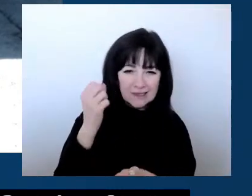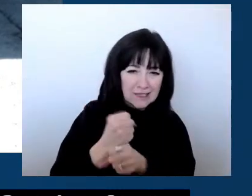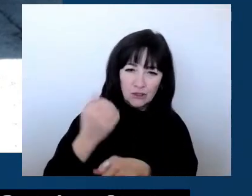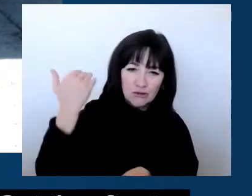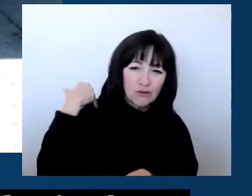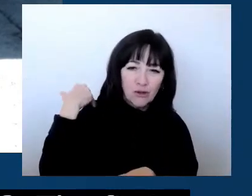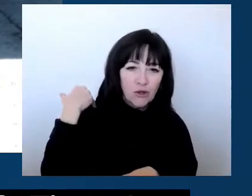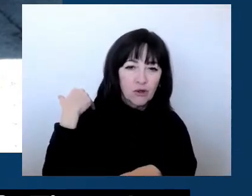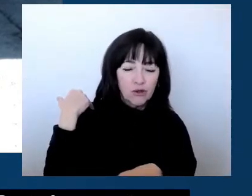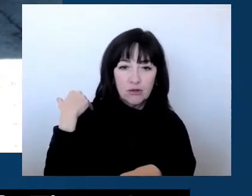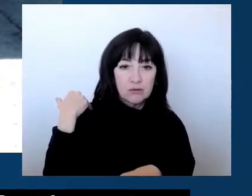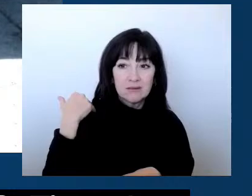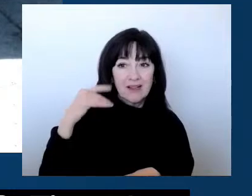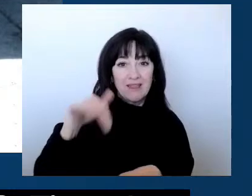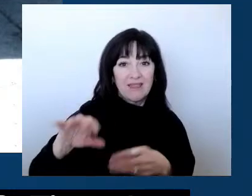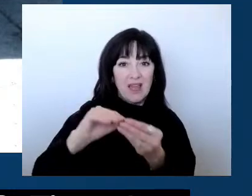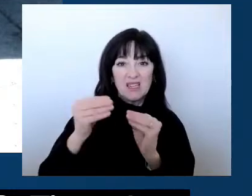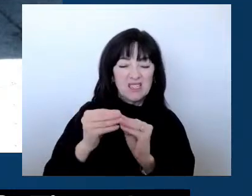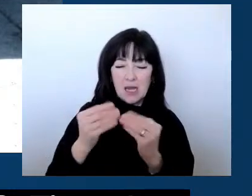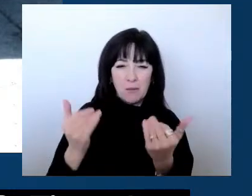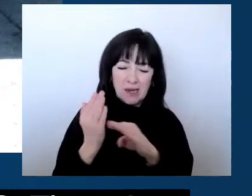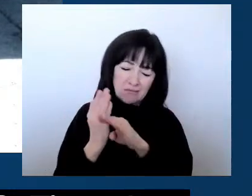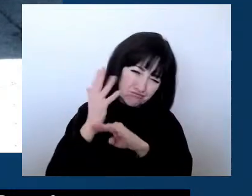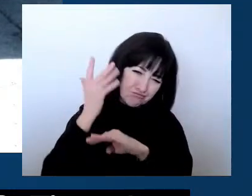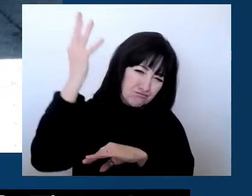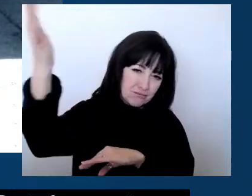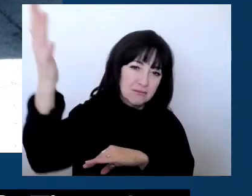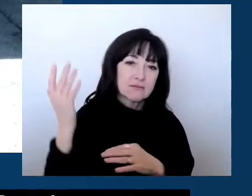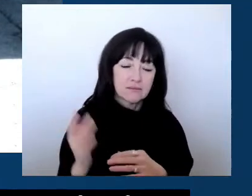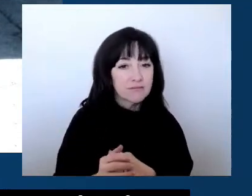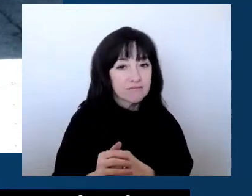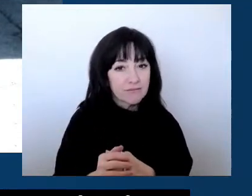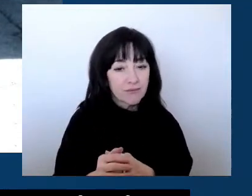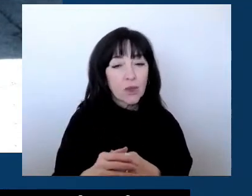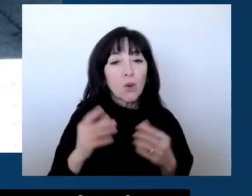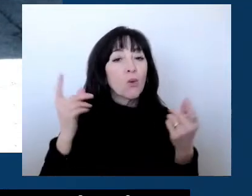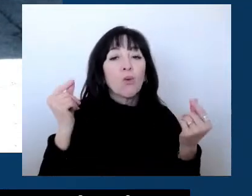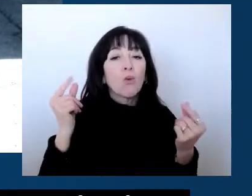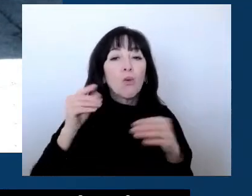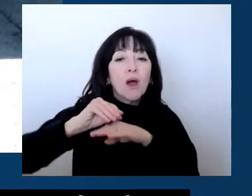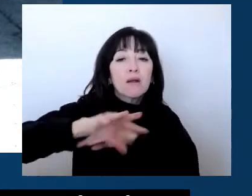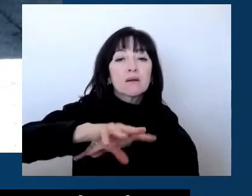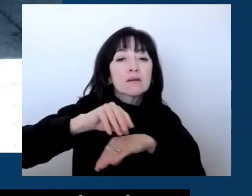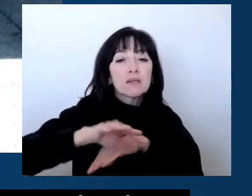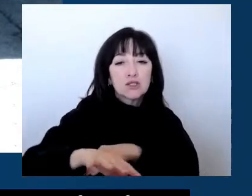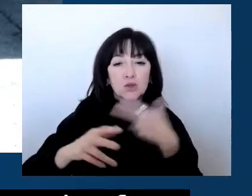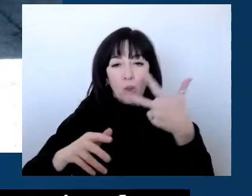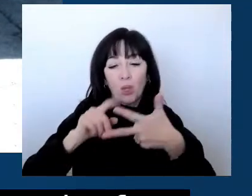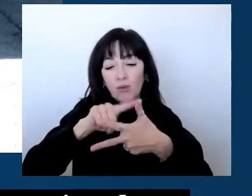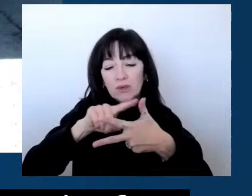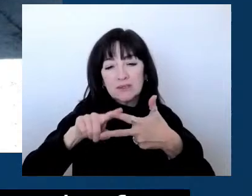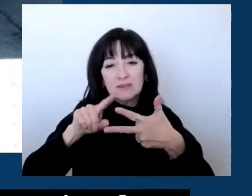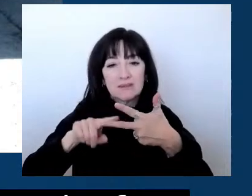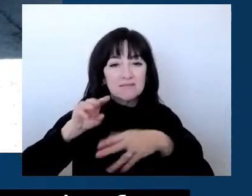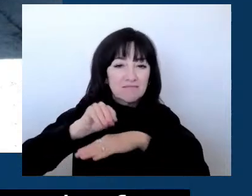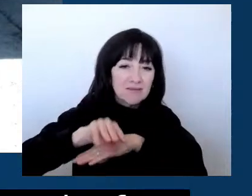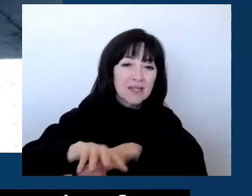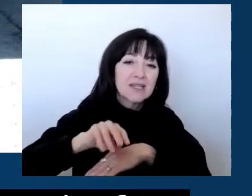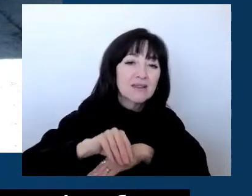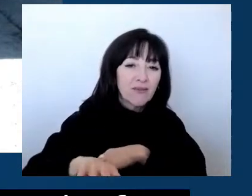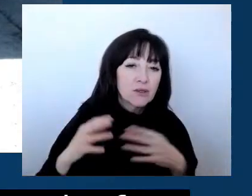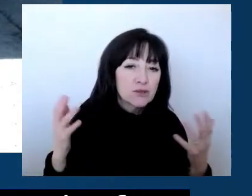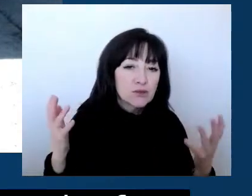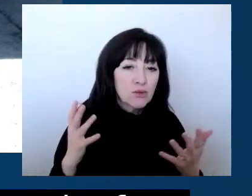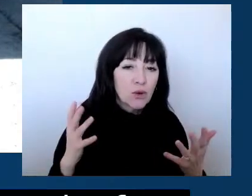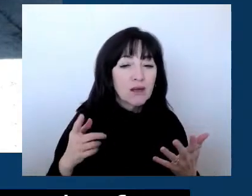been this intense. That's what's going on. And what's contributing to it in this country? Three major factors. One of those is when we drive